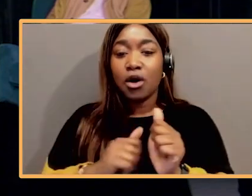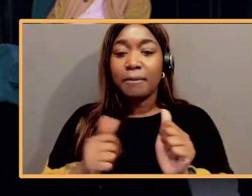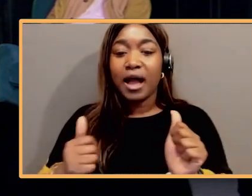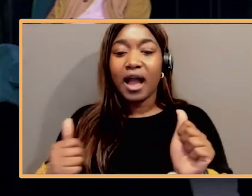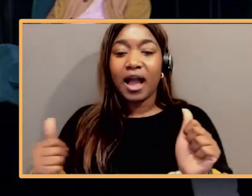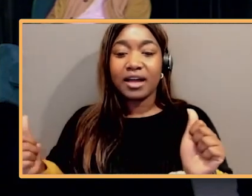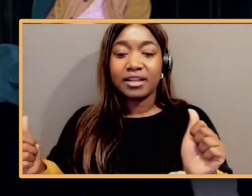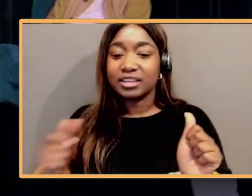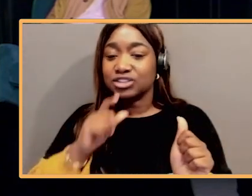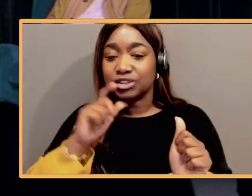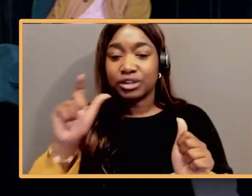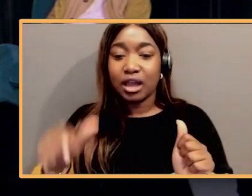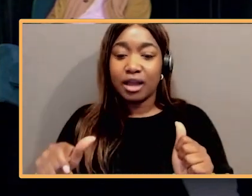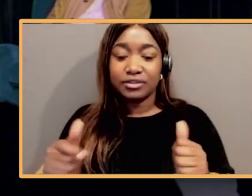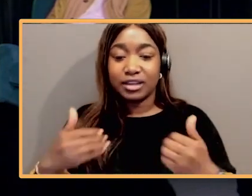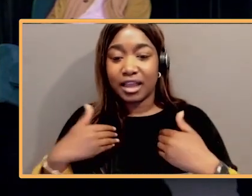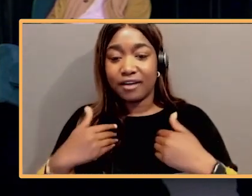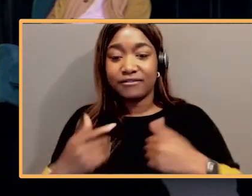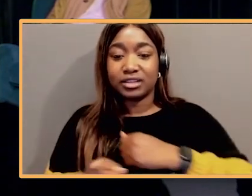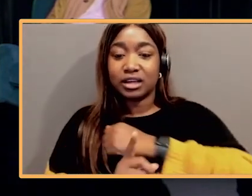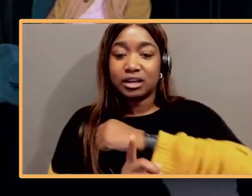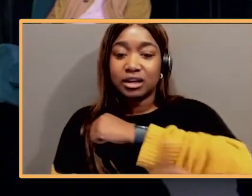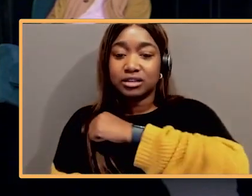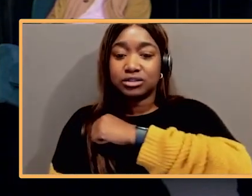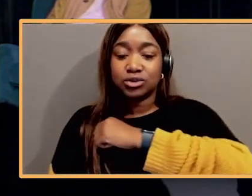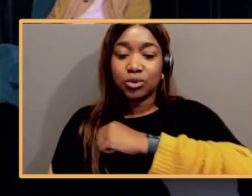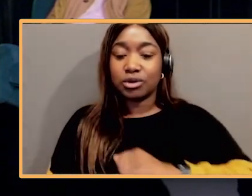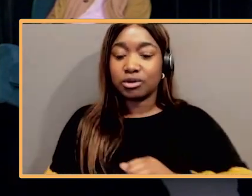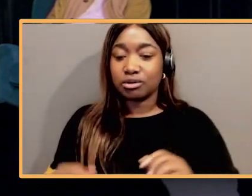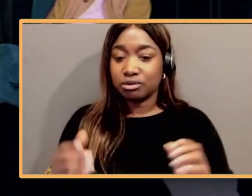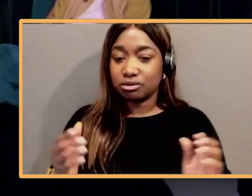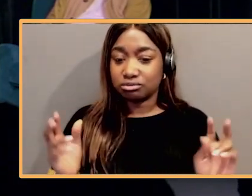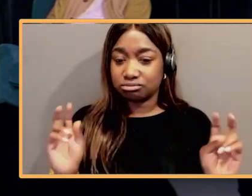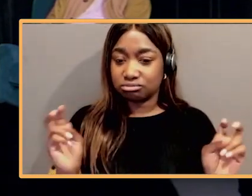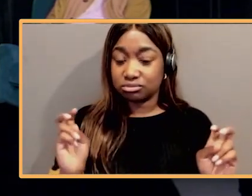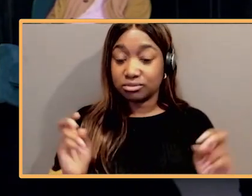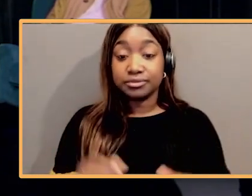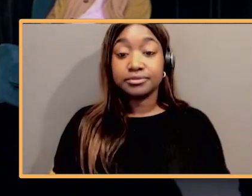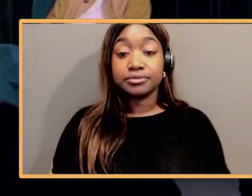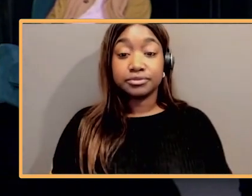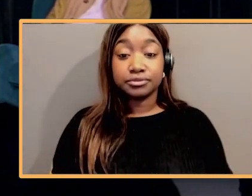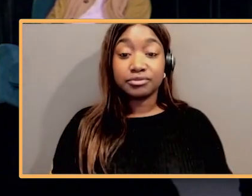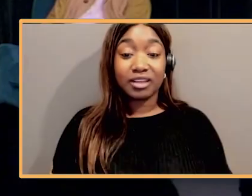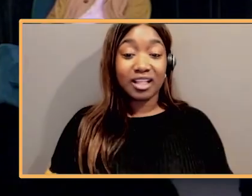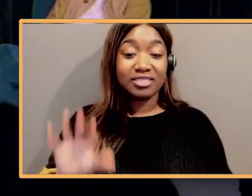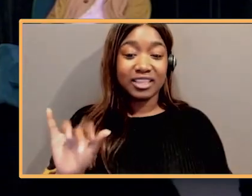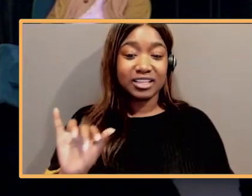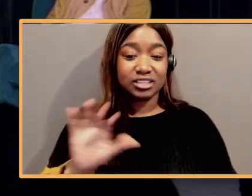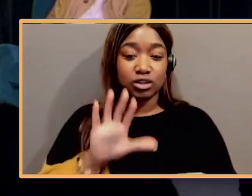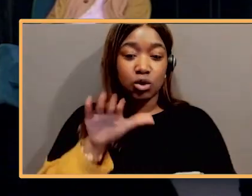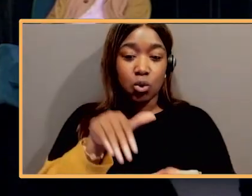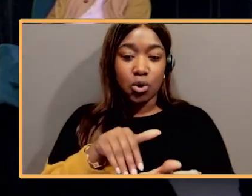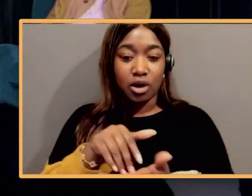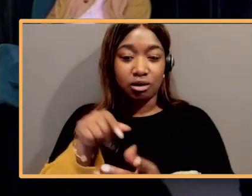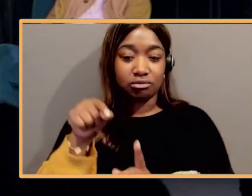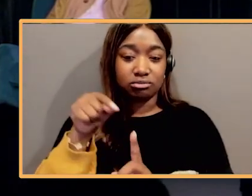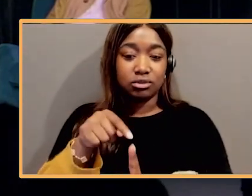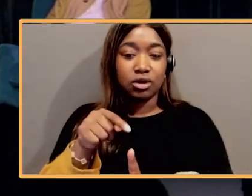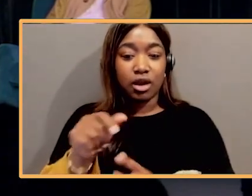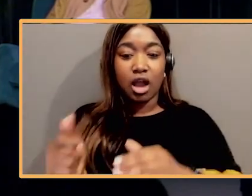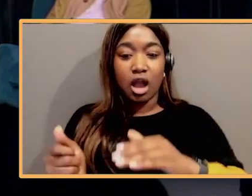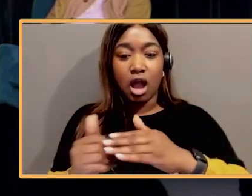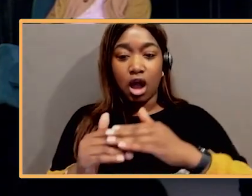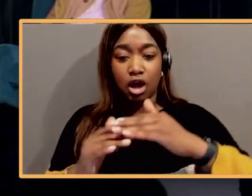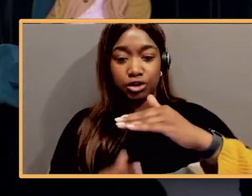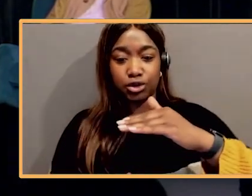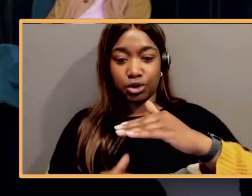sword, and I think that's really at the core for me under the iceberg, is that